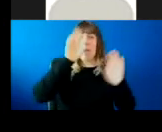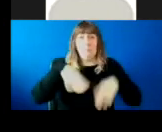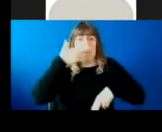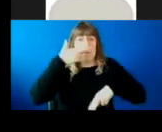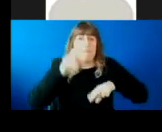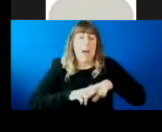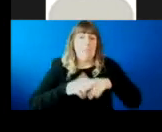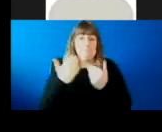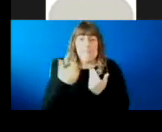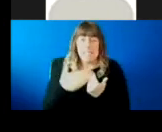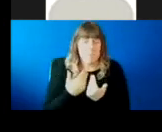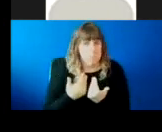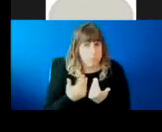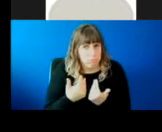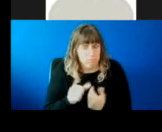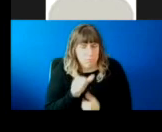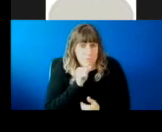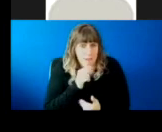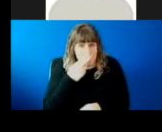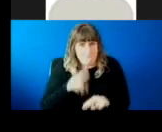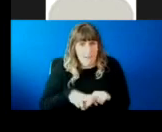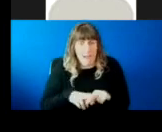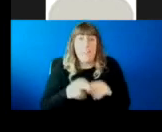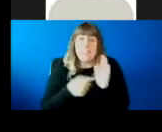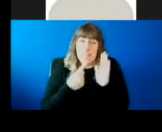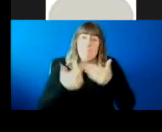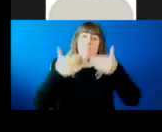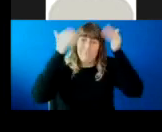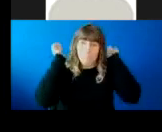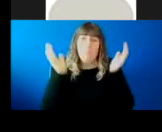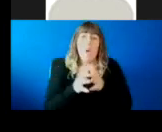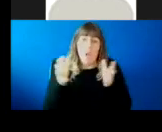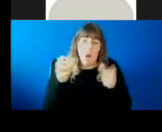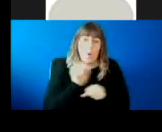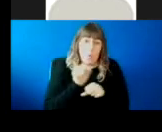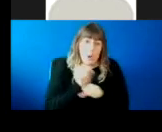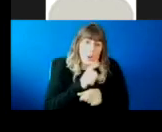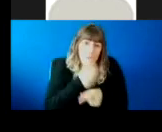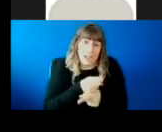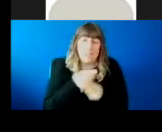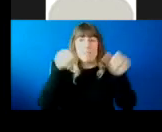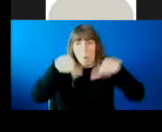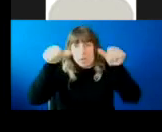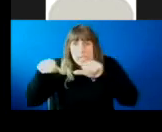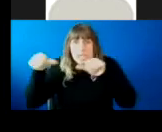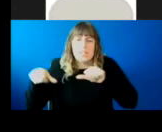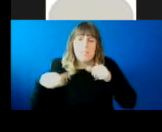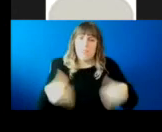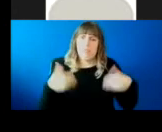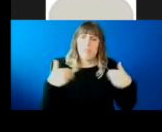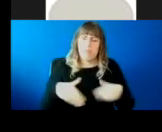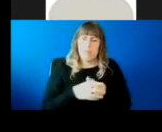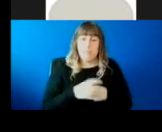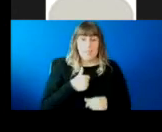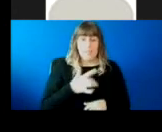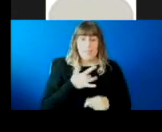very quickly realizes that it can be a lot of work, especially if you try and take on too much. Which is why I think it's